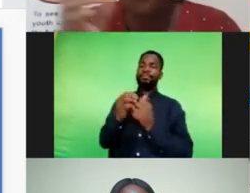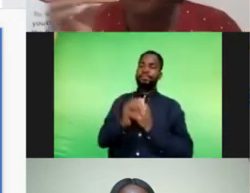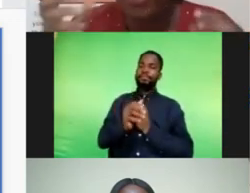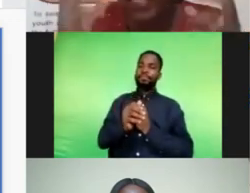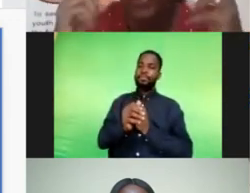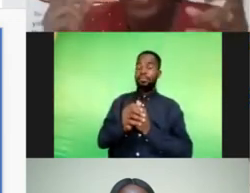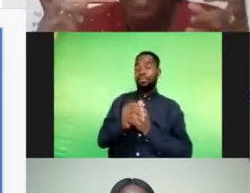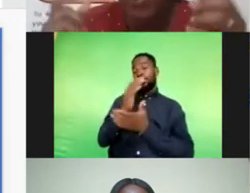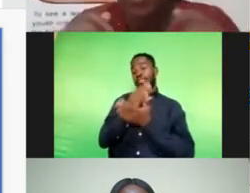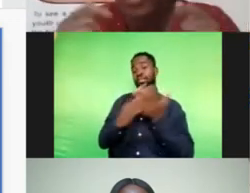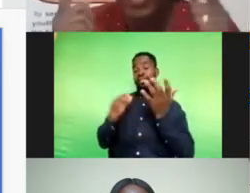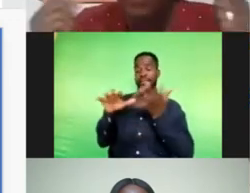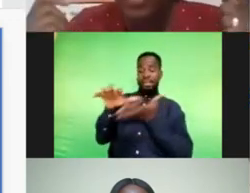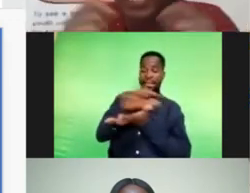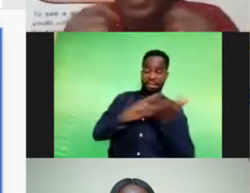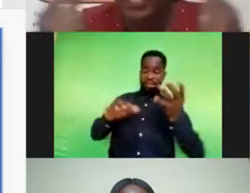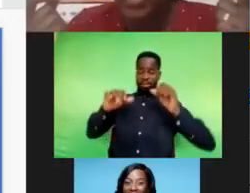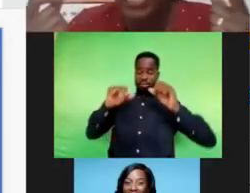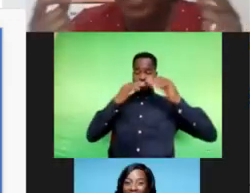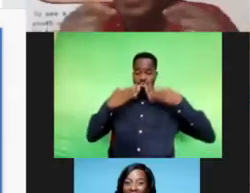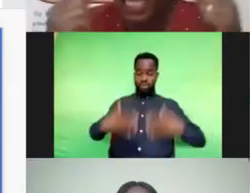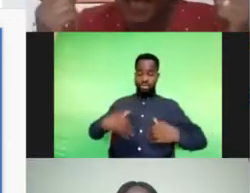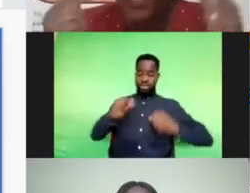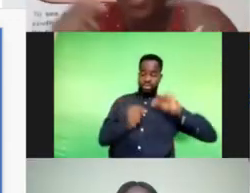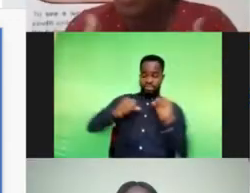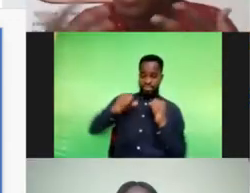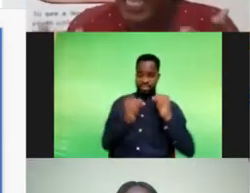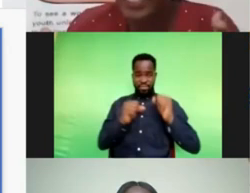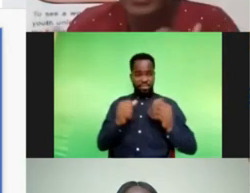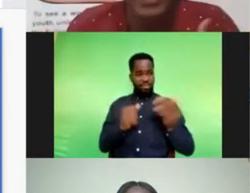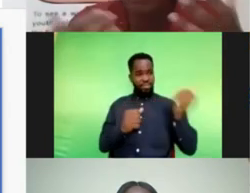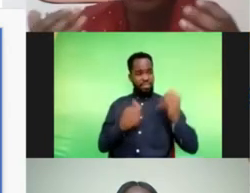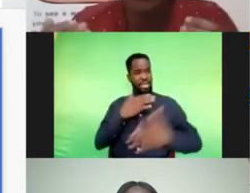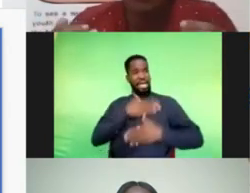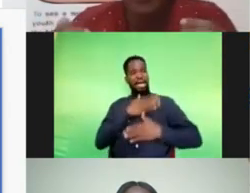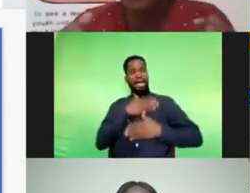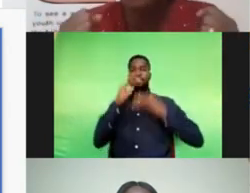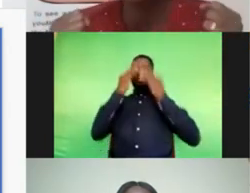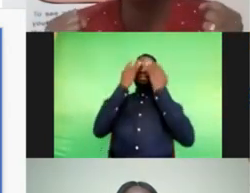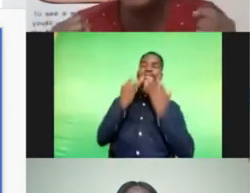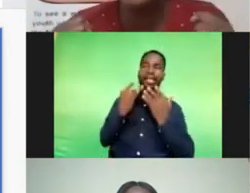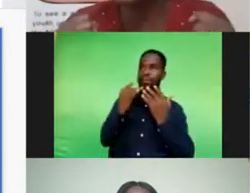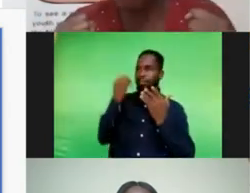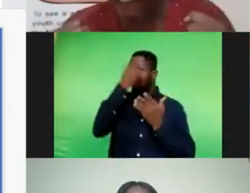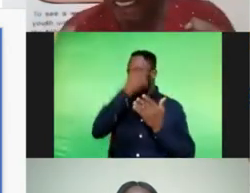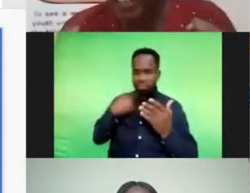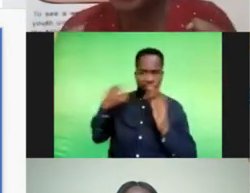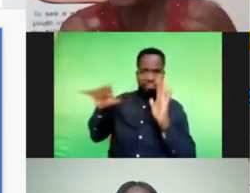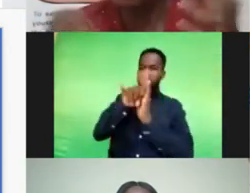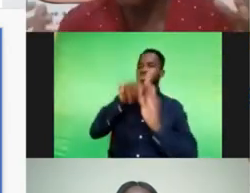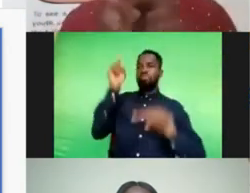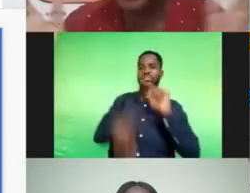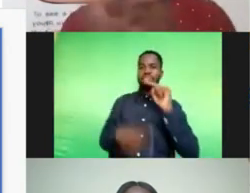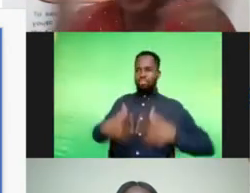some confuse the body language. They don't understand when someone is happy or sad. They don't know when you mean like you're